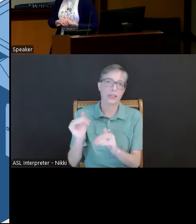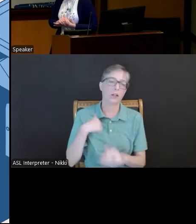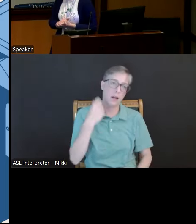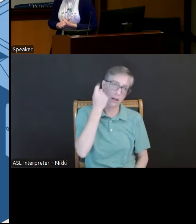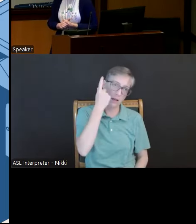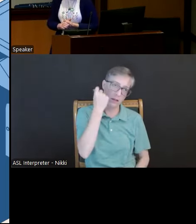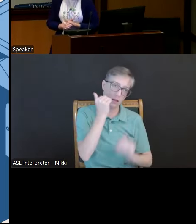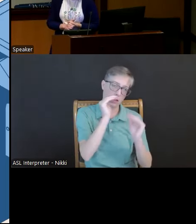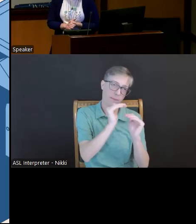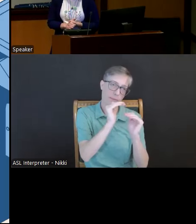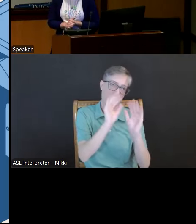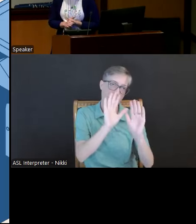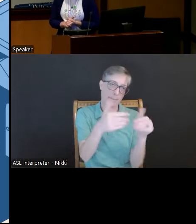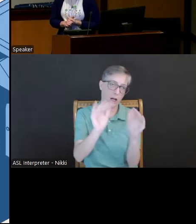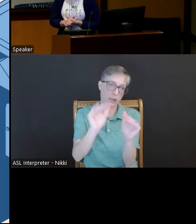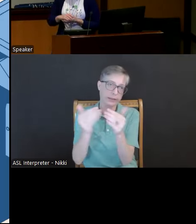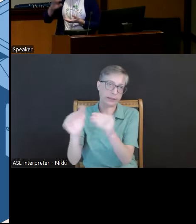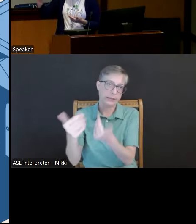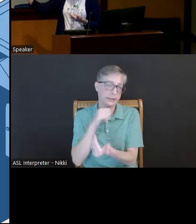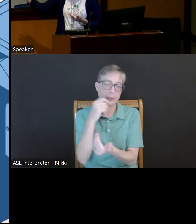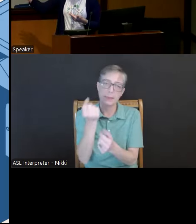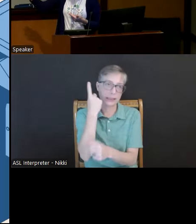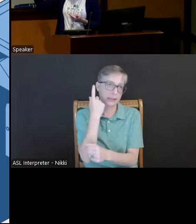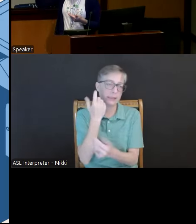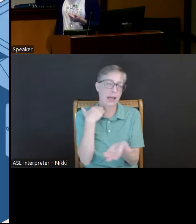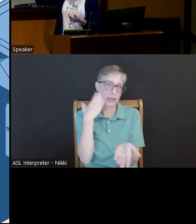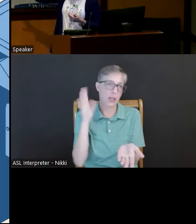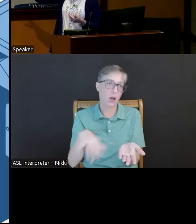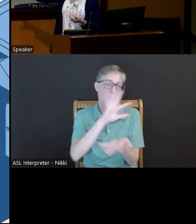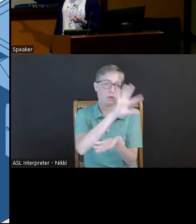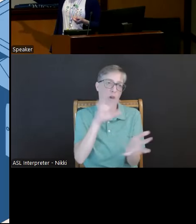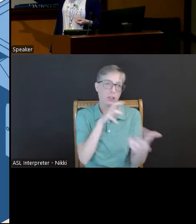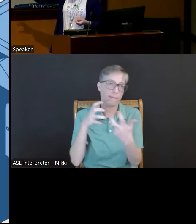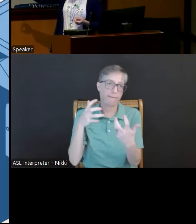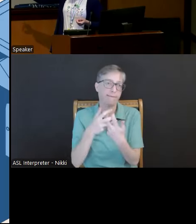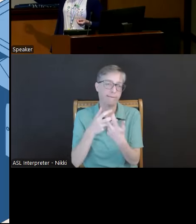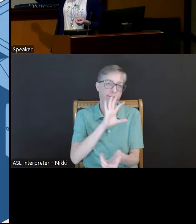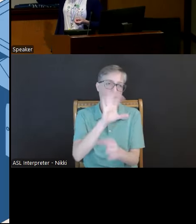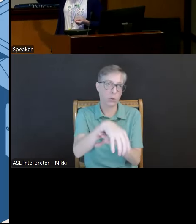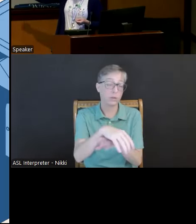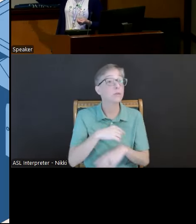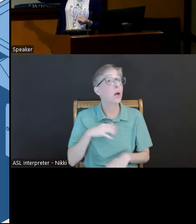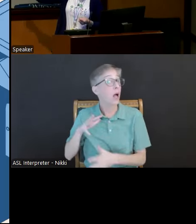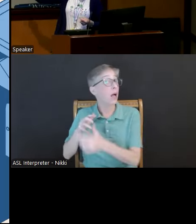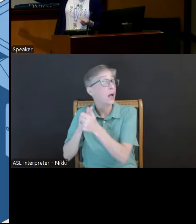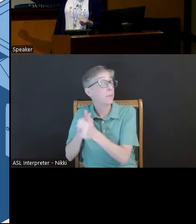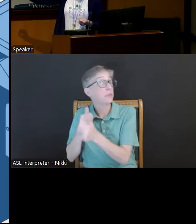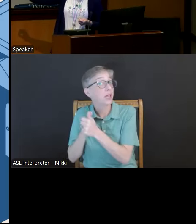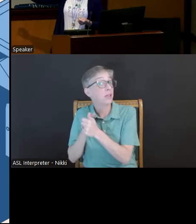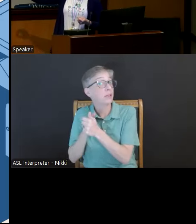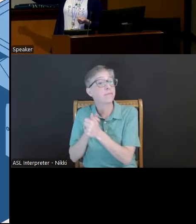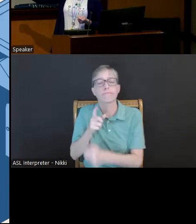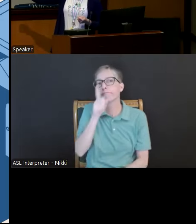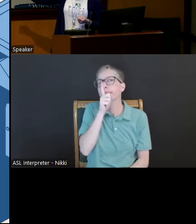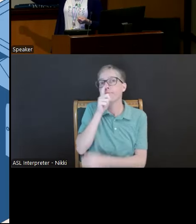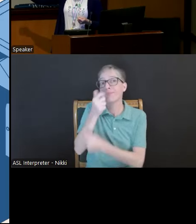don't usually make sense. I also let them know, just because I update this, I cannot guarantee every provider